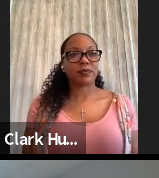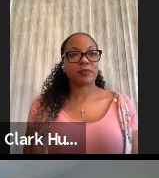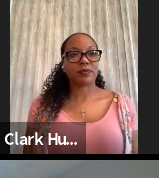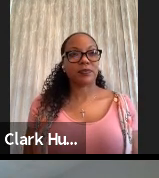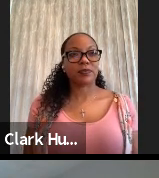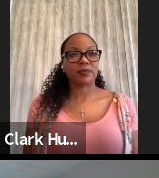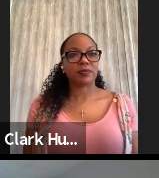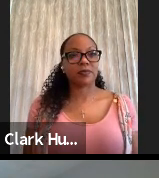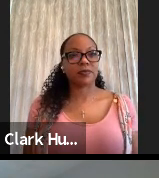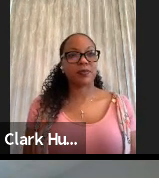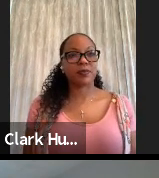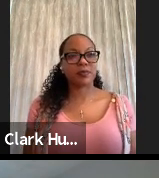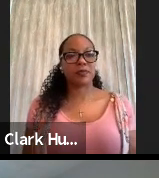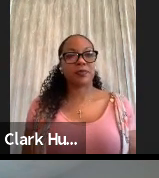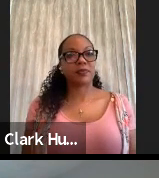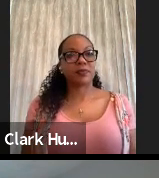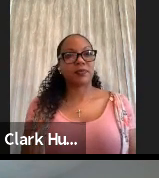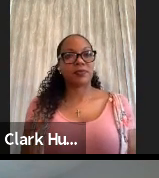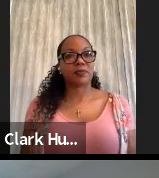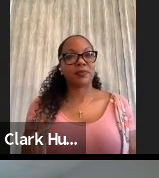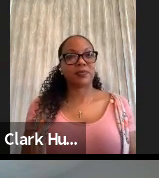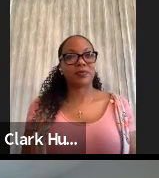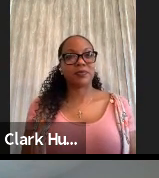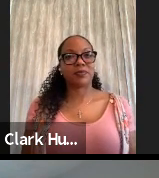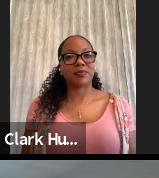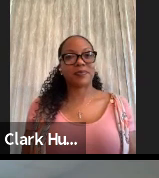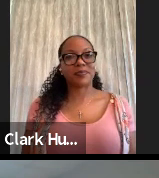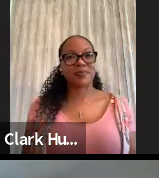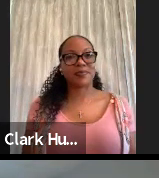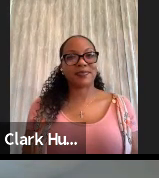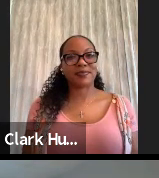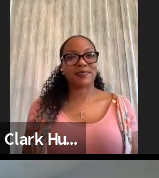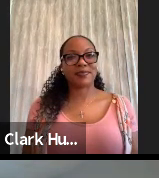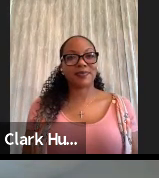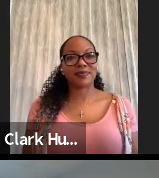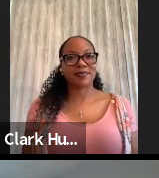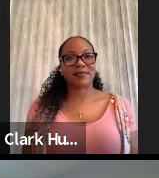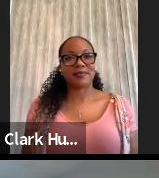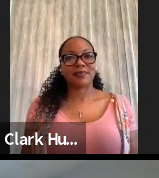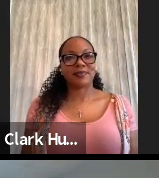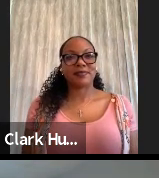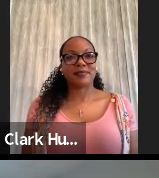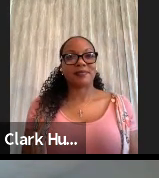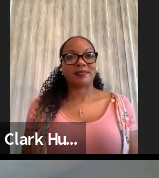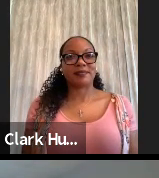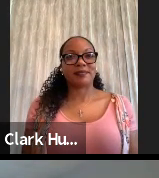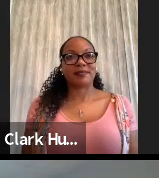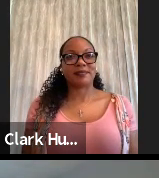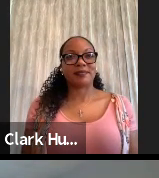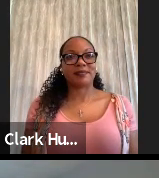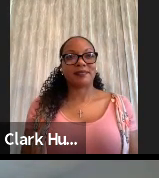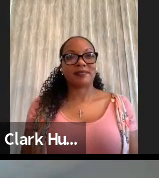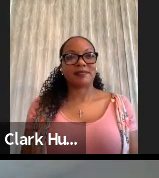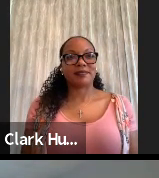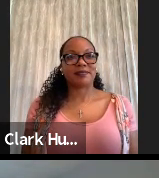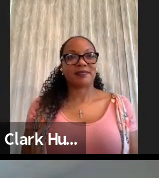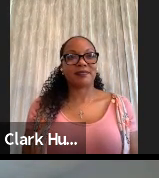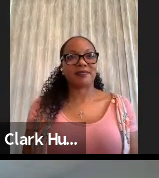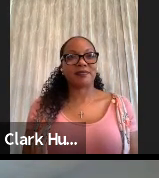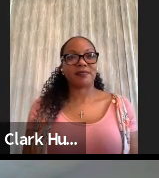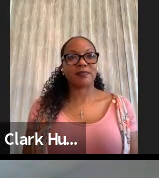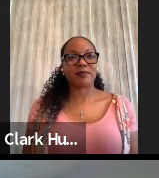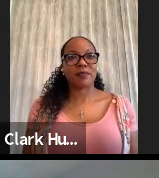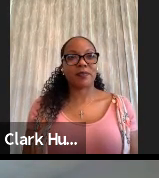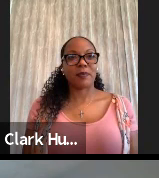make any comments you like concerning the bill before the board. And at 1 minute, when you have 1 minute left, you're going to